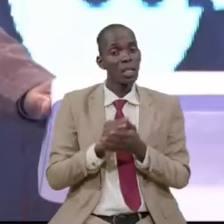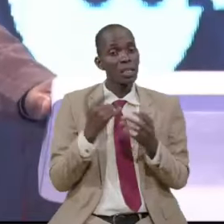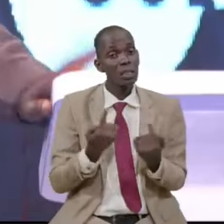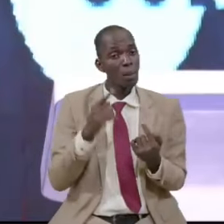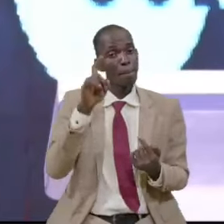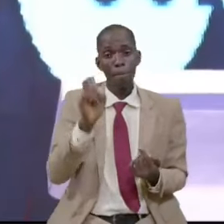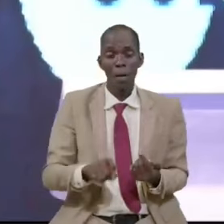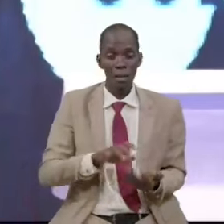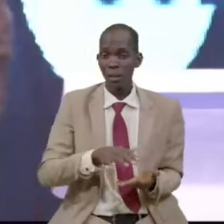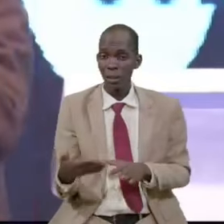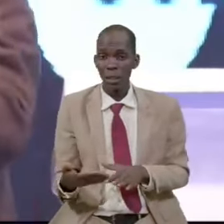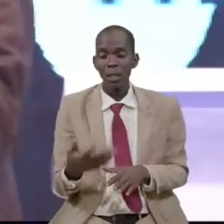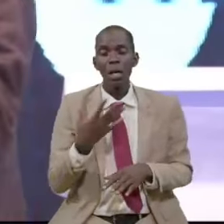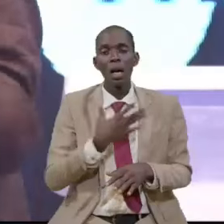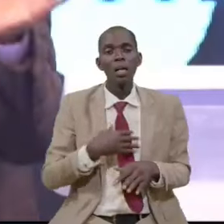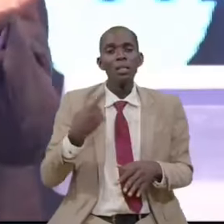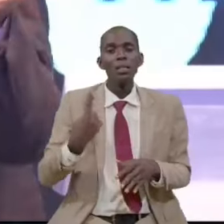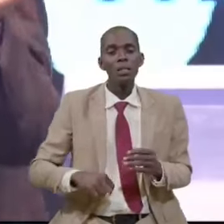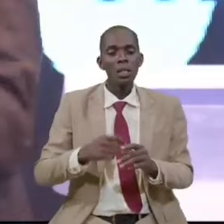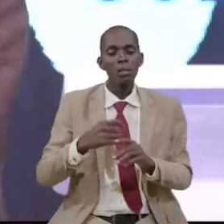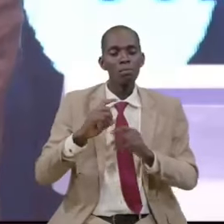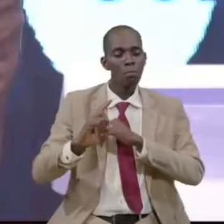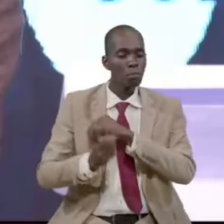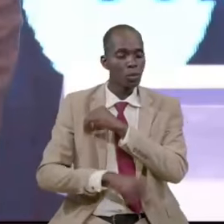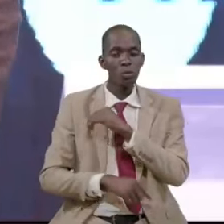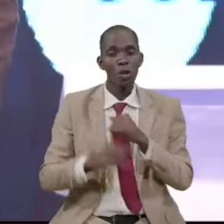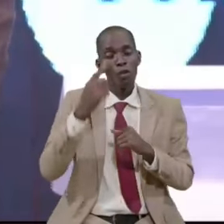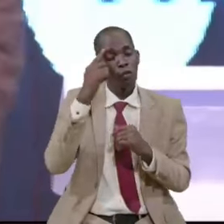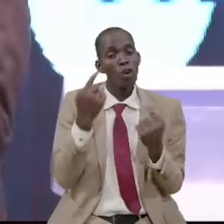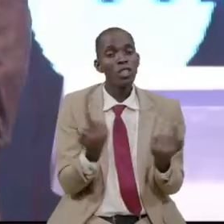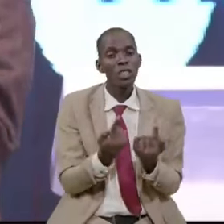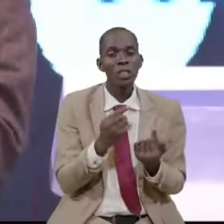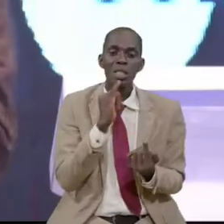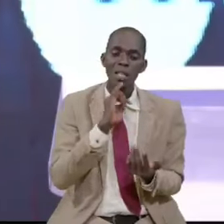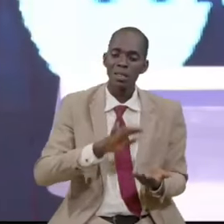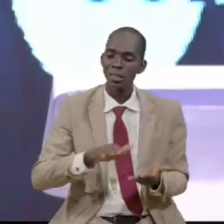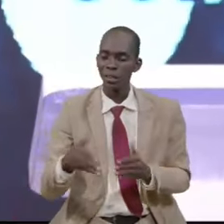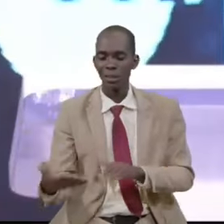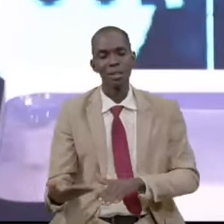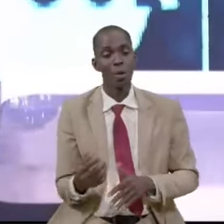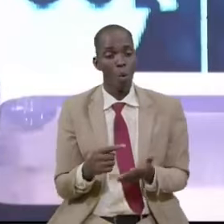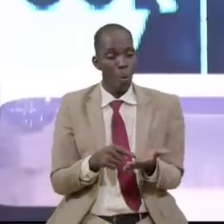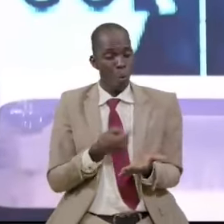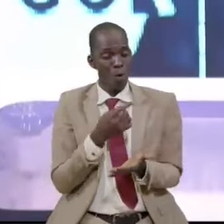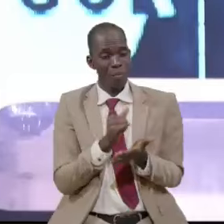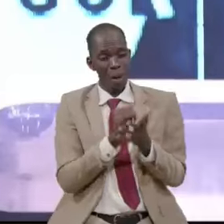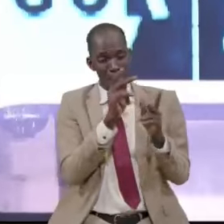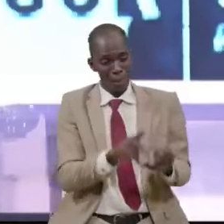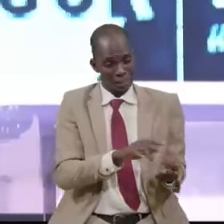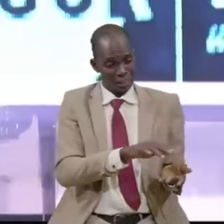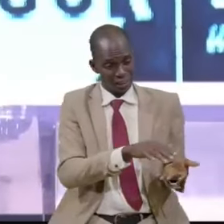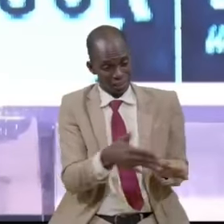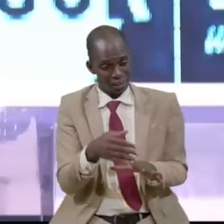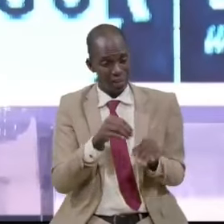is death. Once that comes upon him, forever is separated from God.